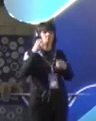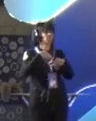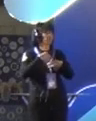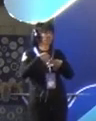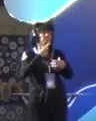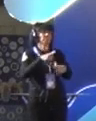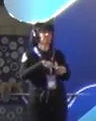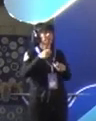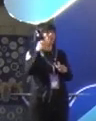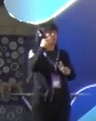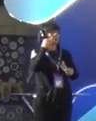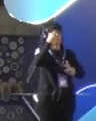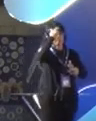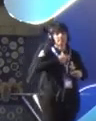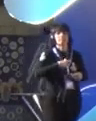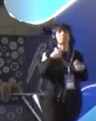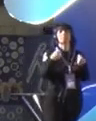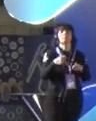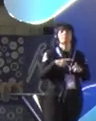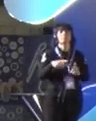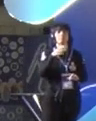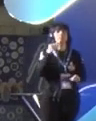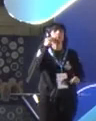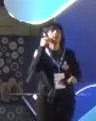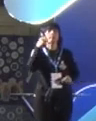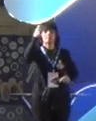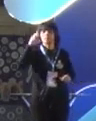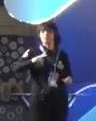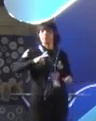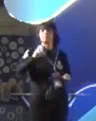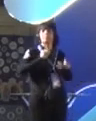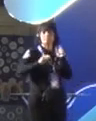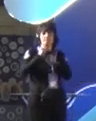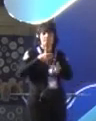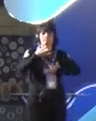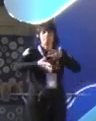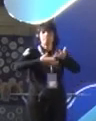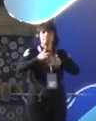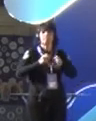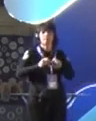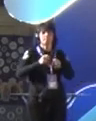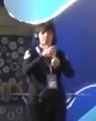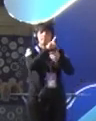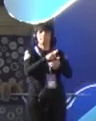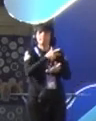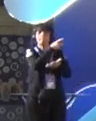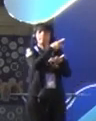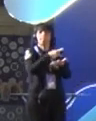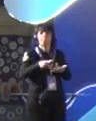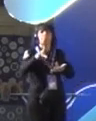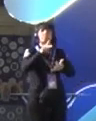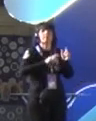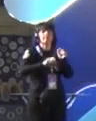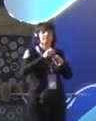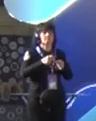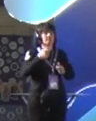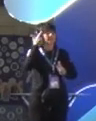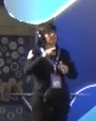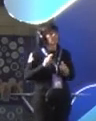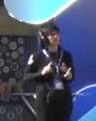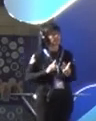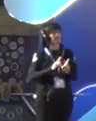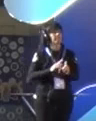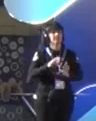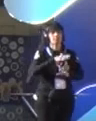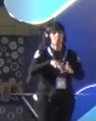somehow personal experience detracts from the purity of endeavor, of scientific endeavor.